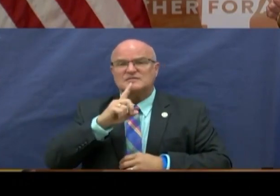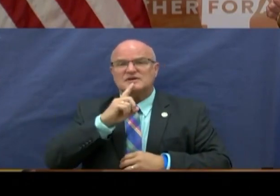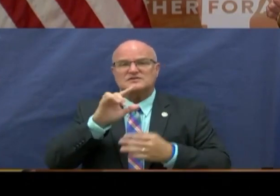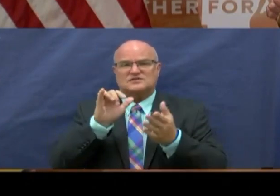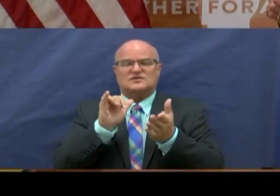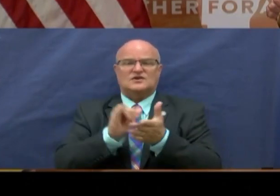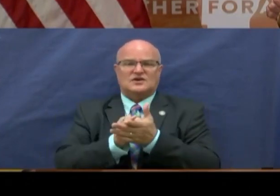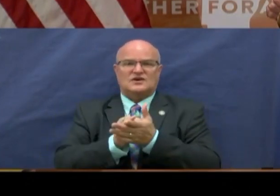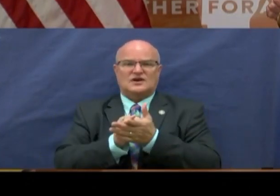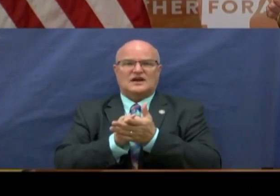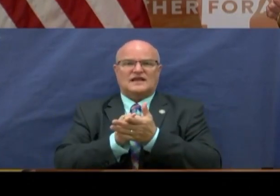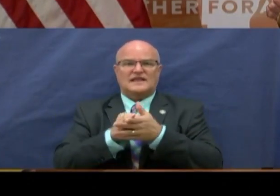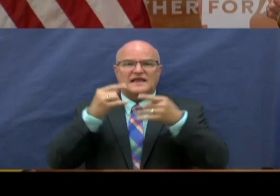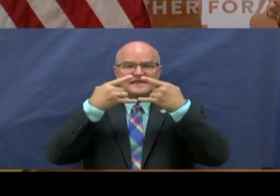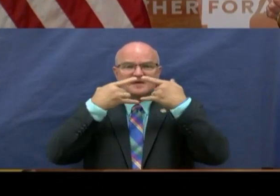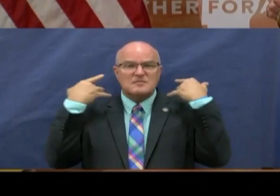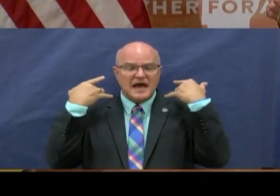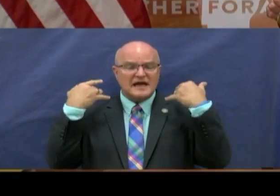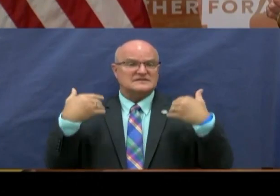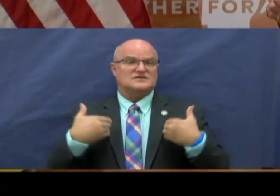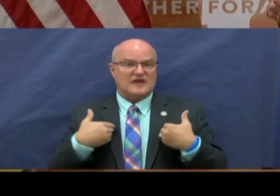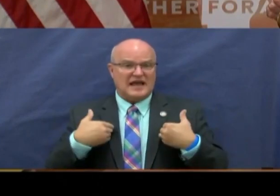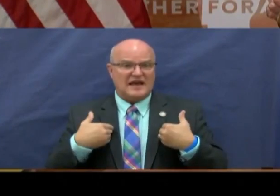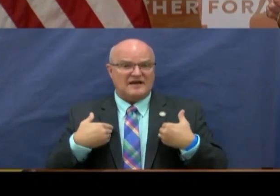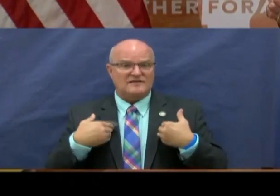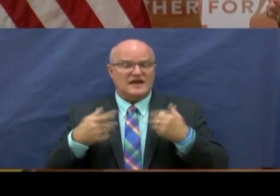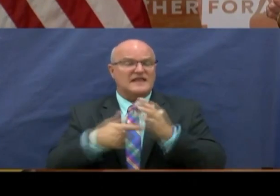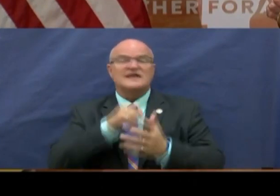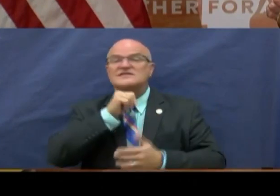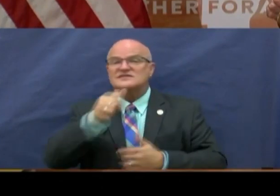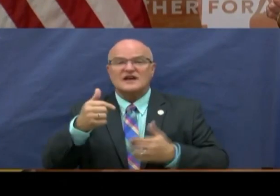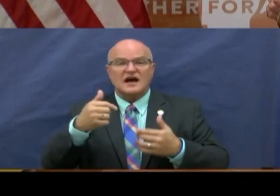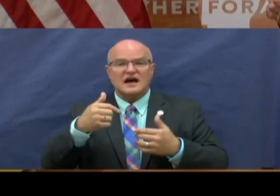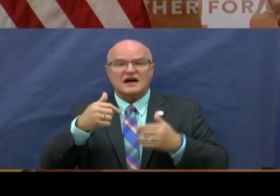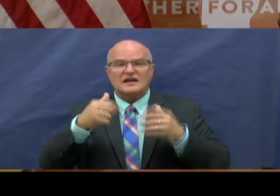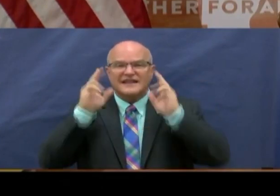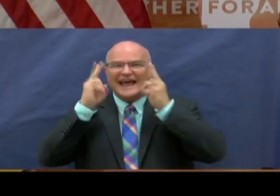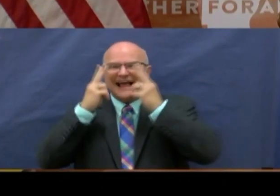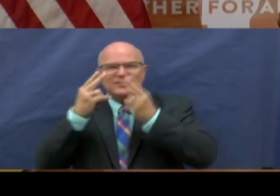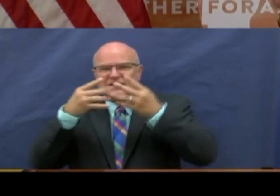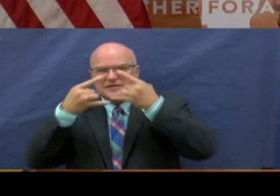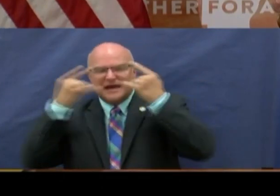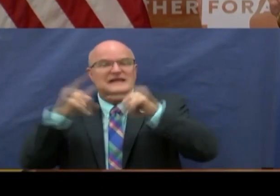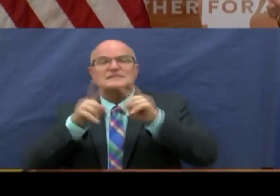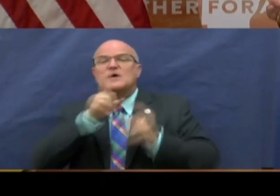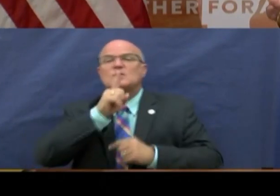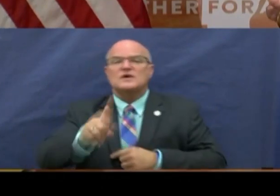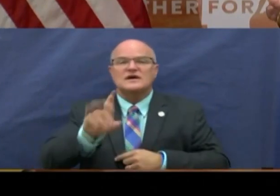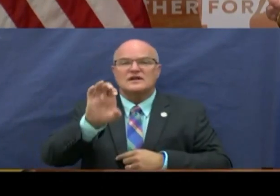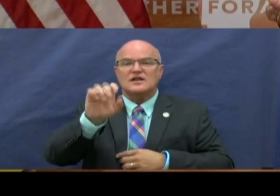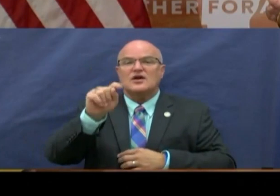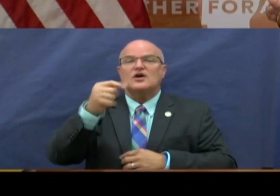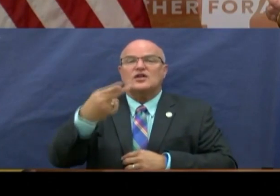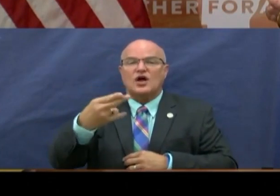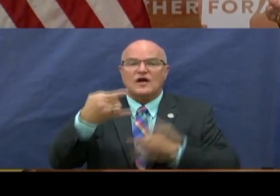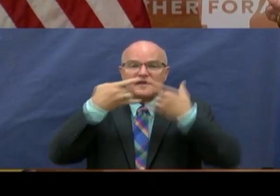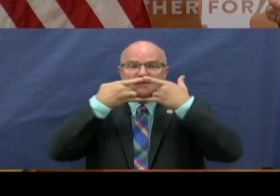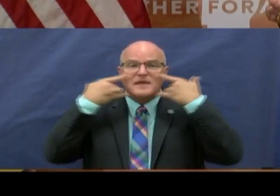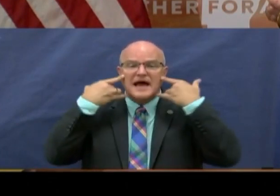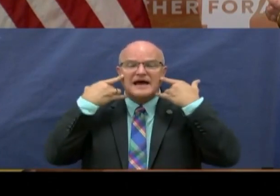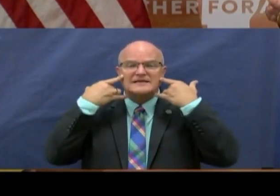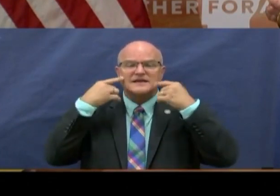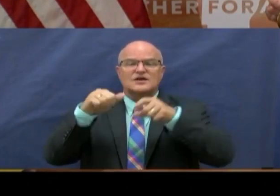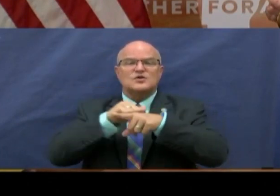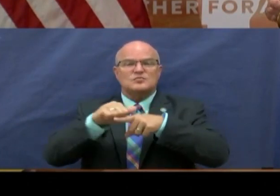that the masks are worn, and these are not Halloween masks, but real cloth masks, that you can